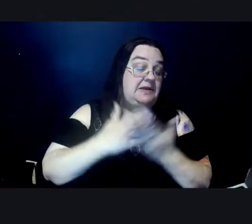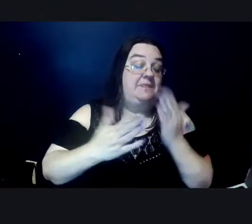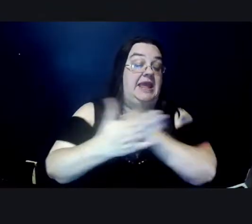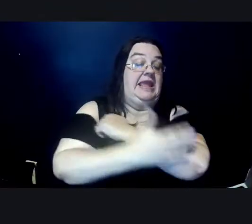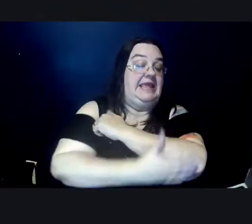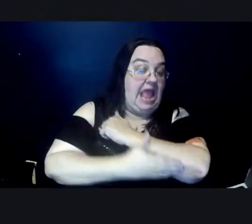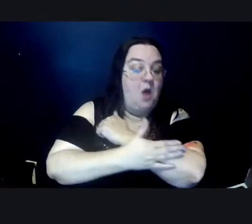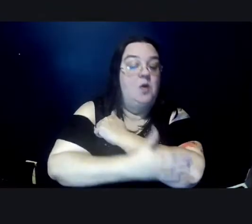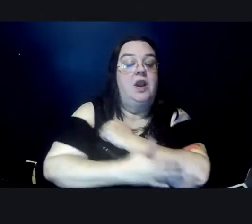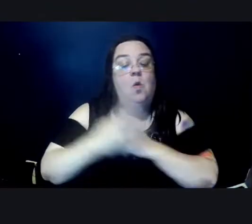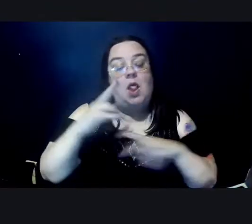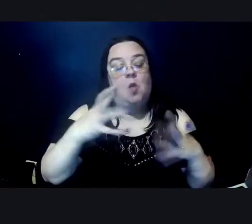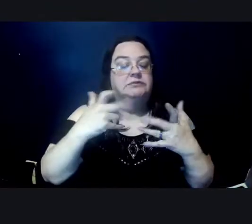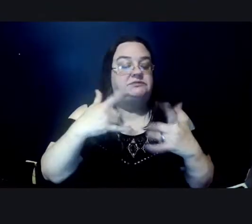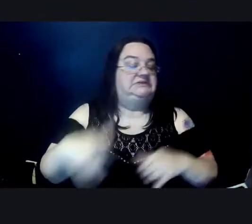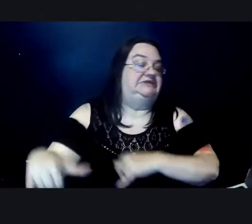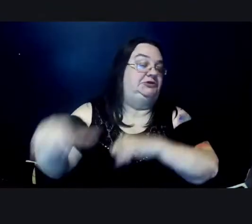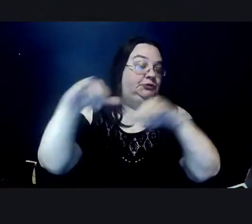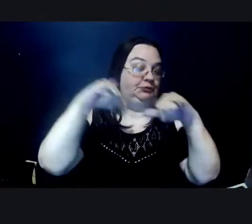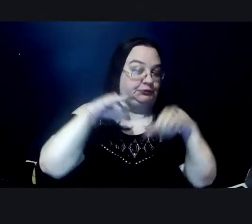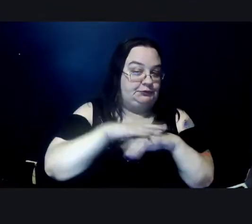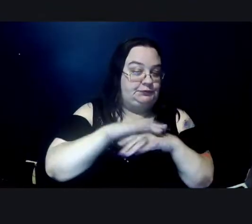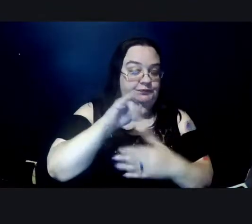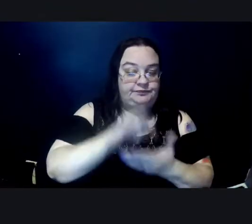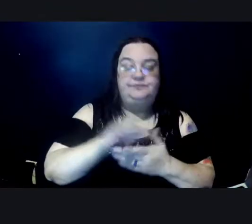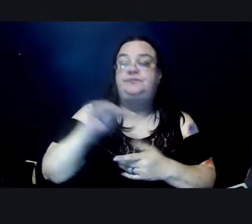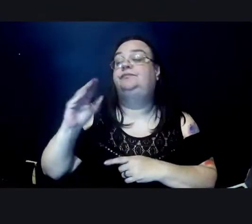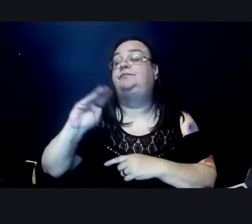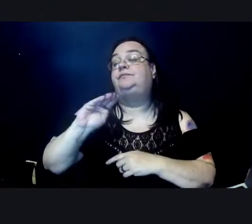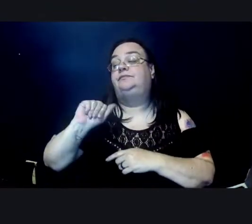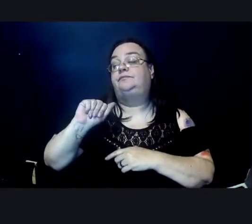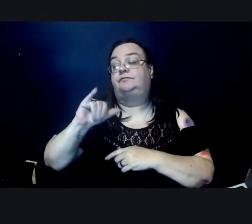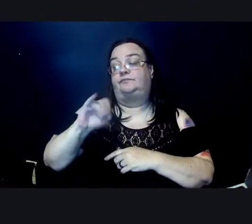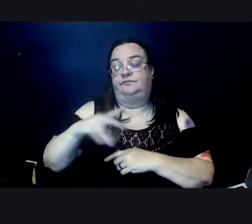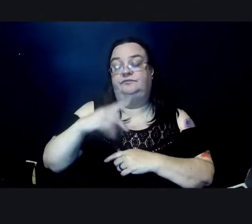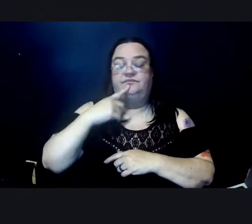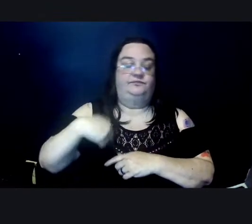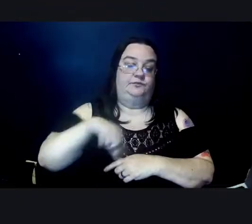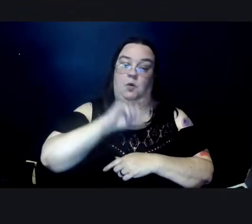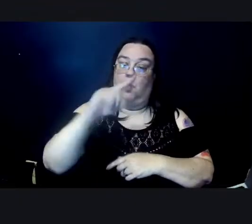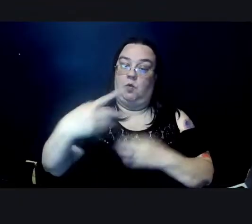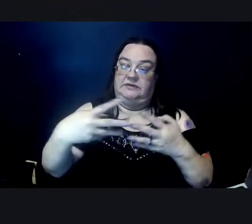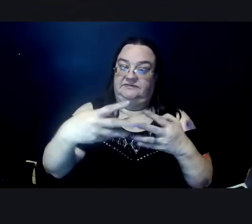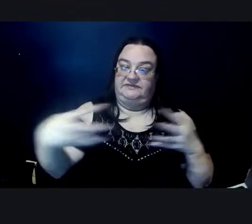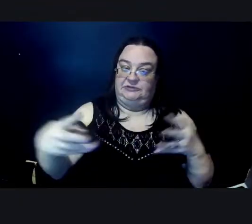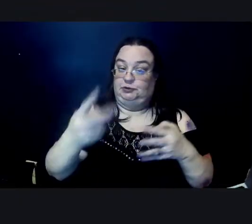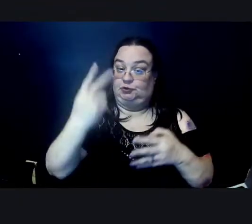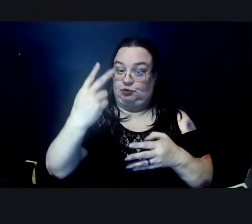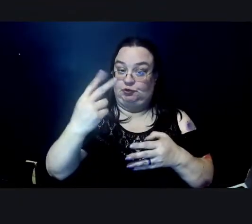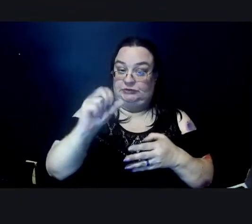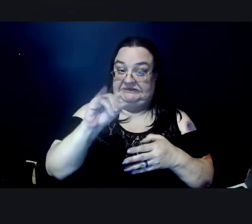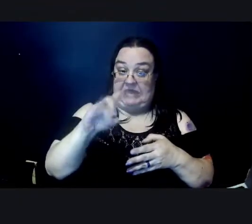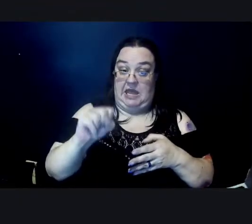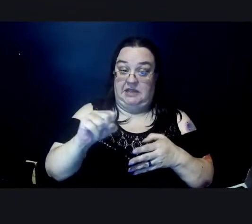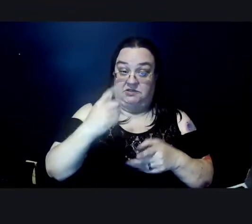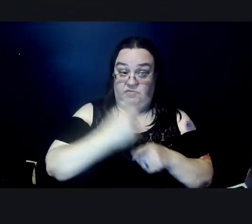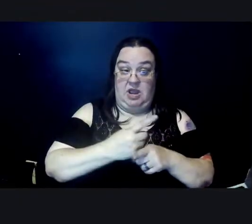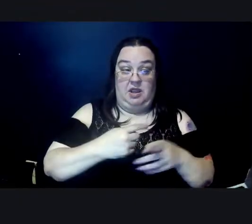standardize on. And again, we're only fencing 2 sides of the rectangle.